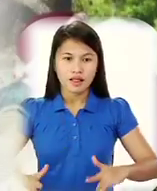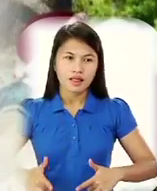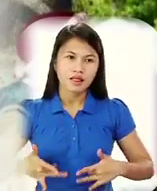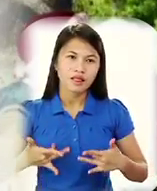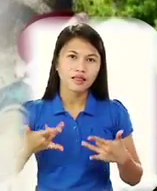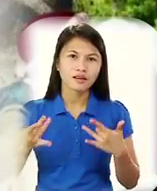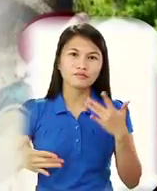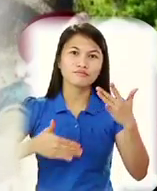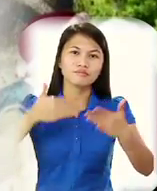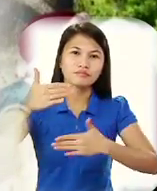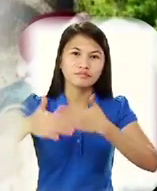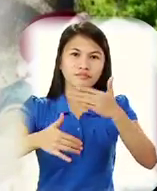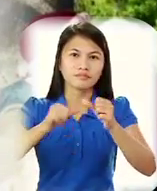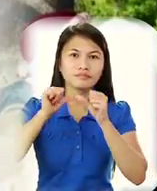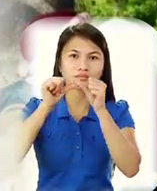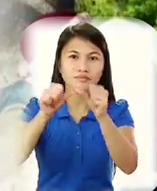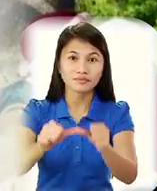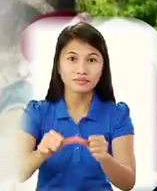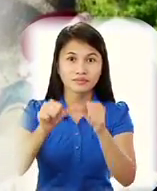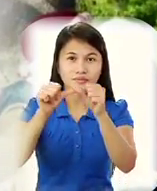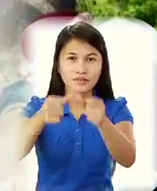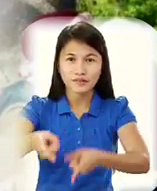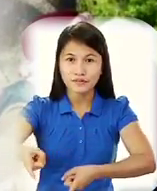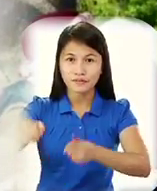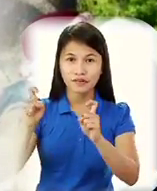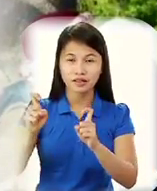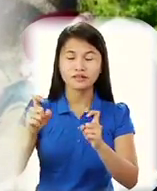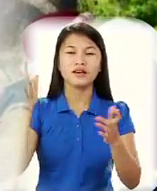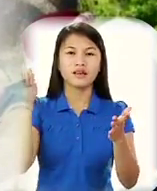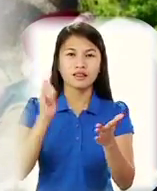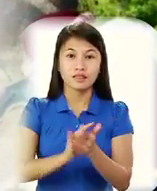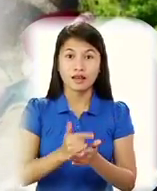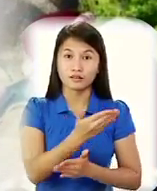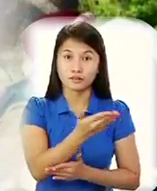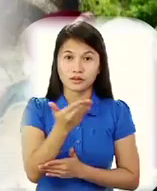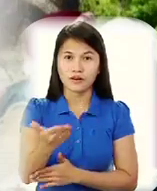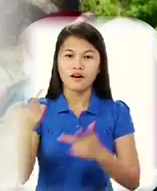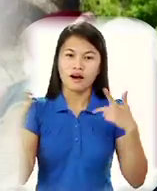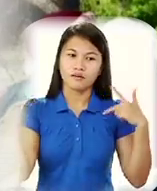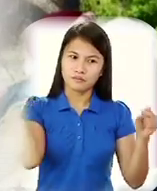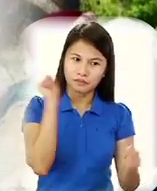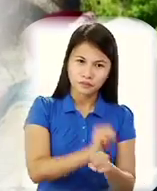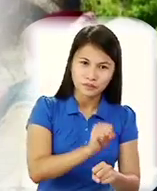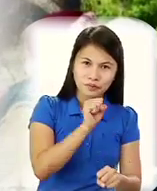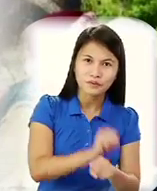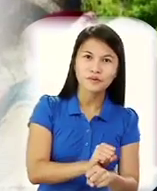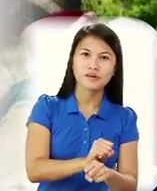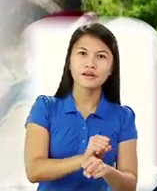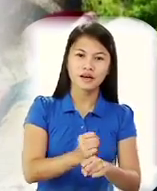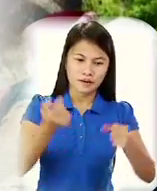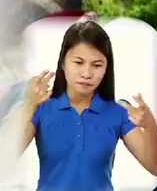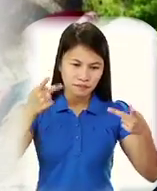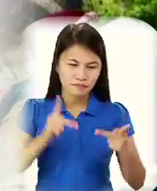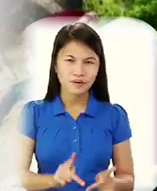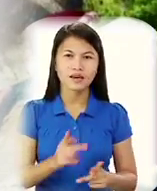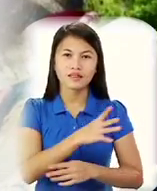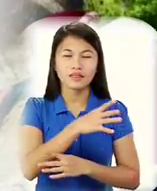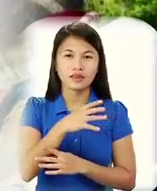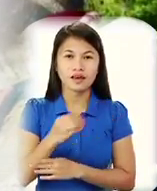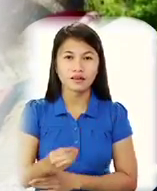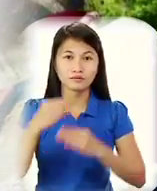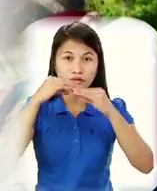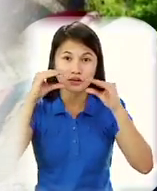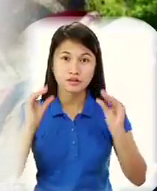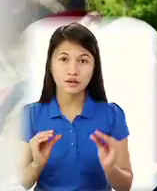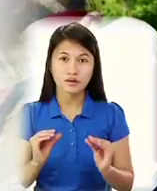life passes so quickly, so swiftly, that you are laboring in pain